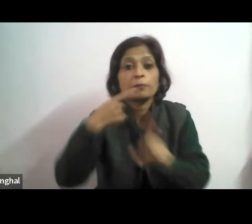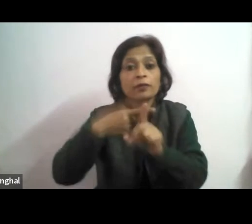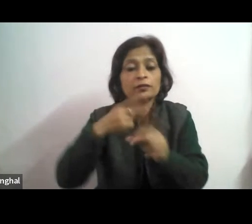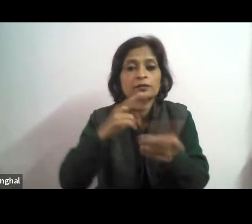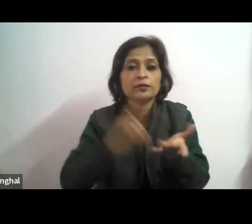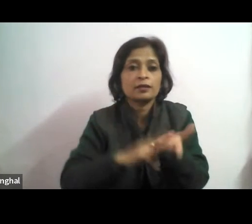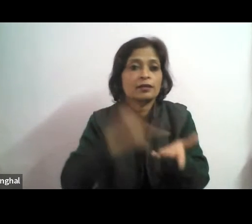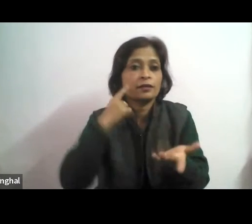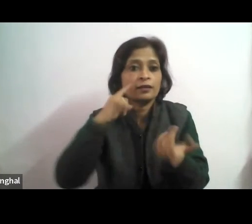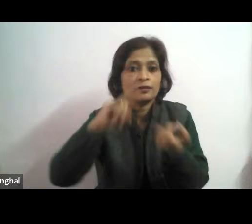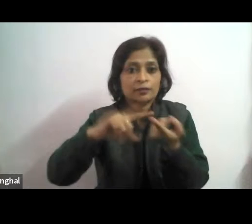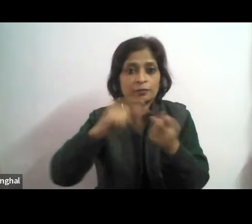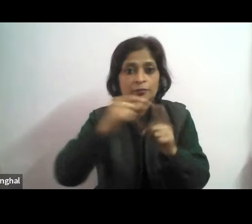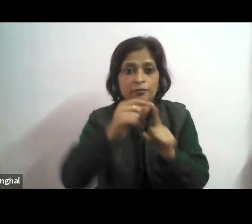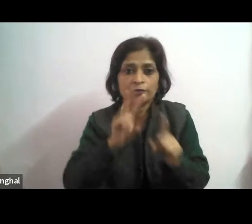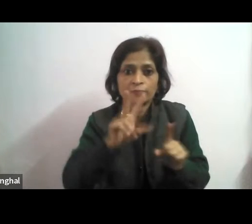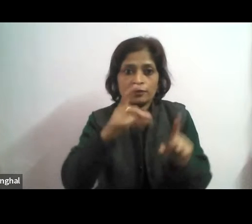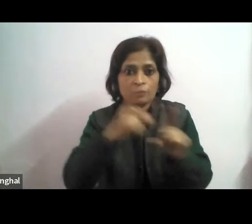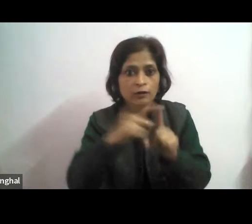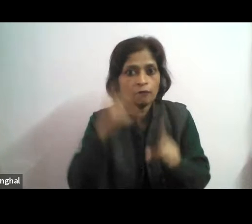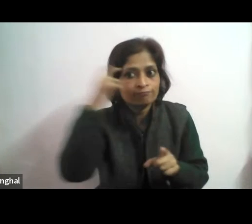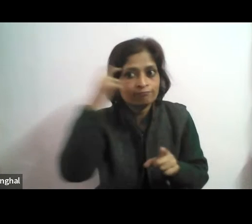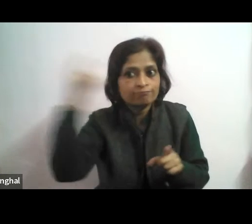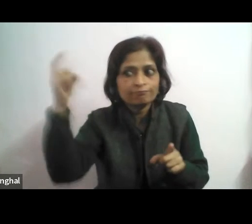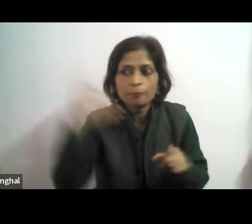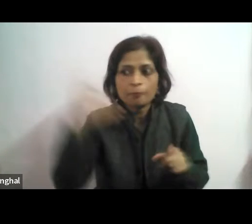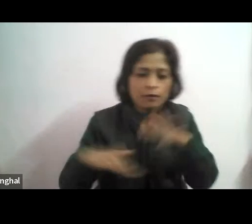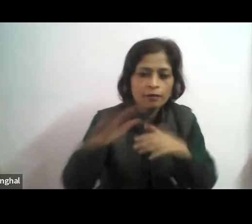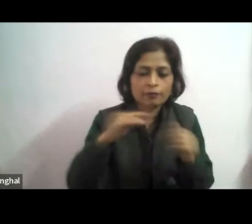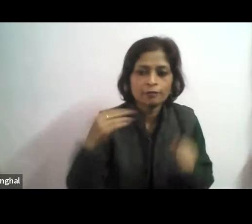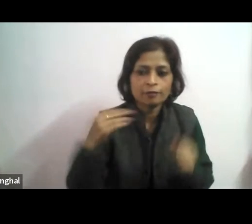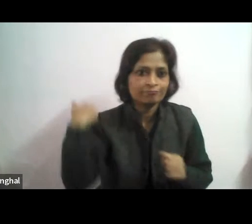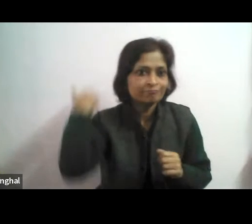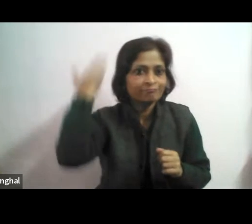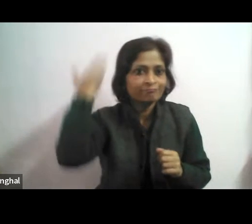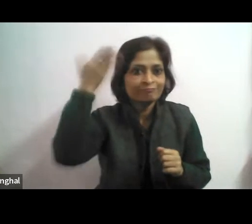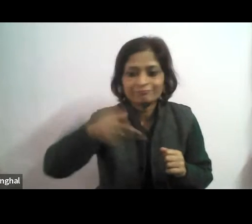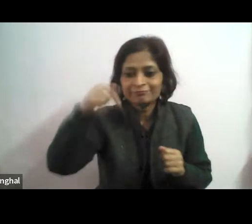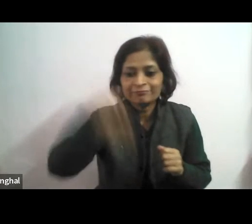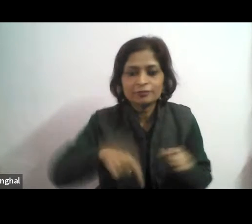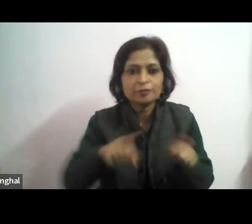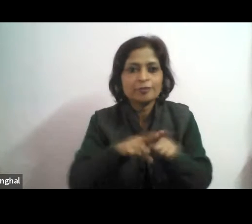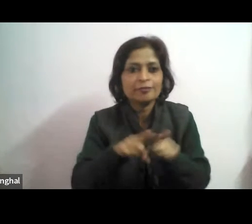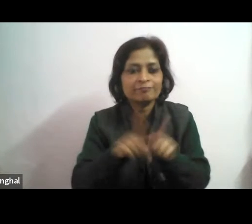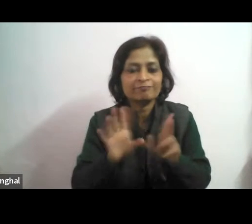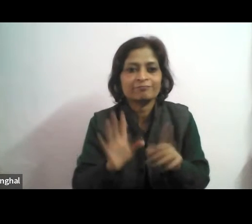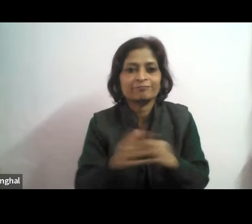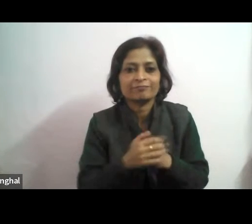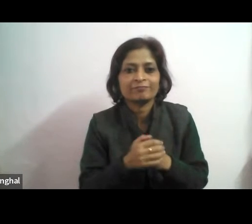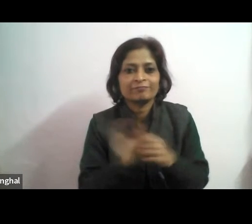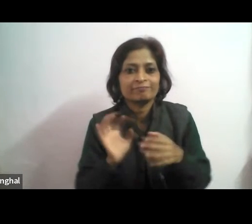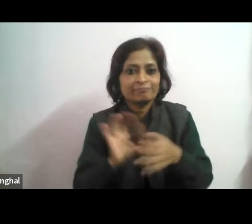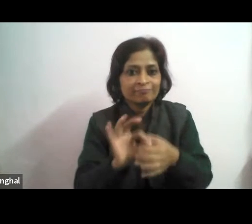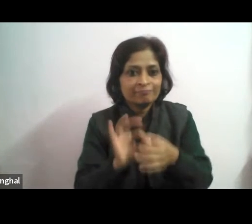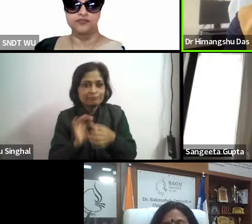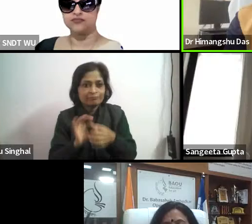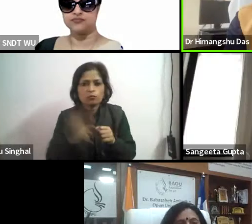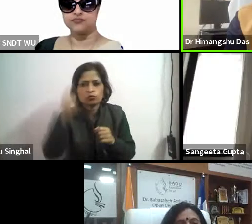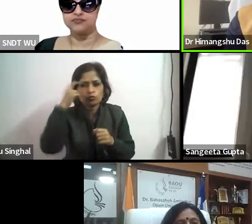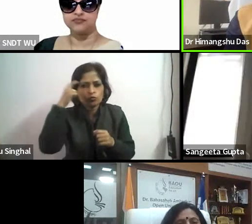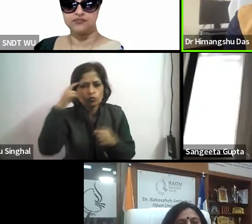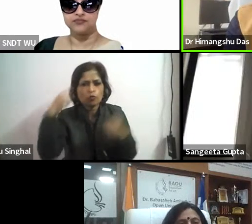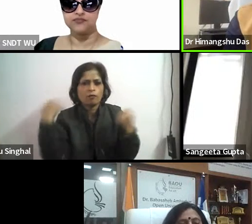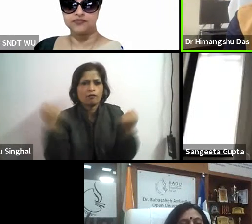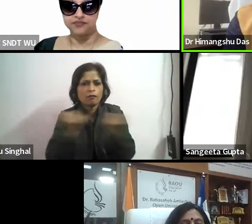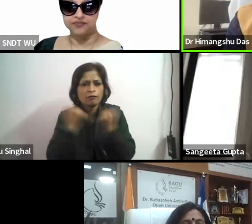Visual Disability, which today is happening after a huge series of maybe efforts and meetings and